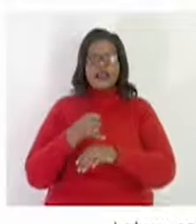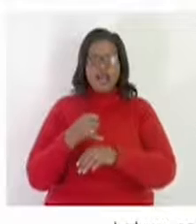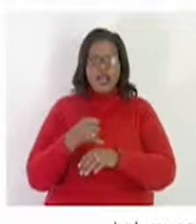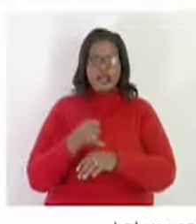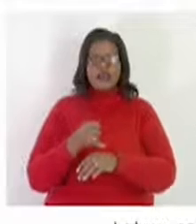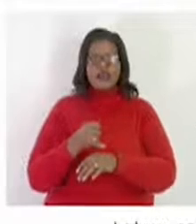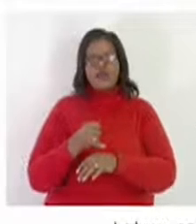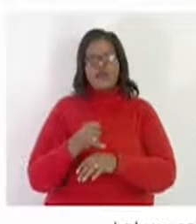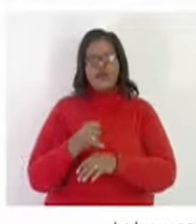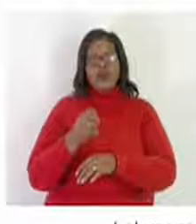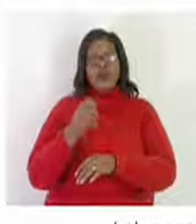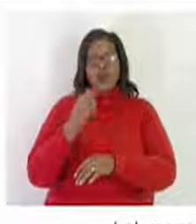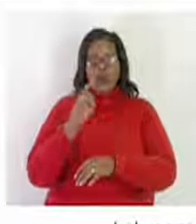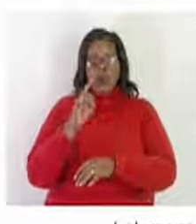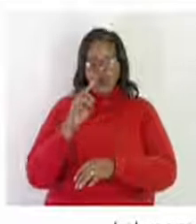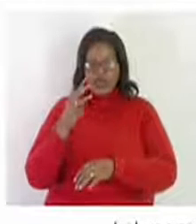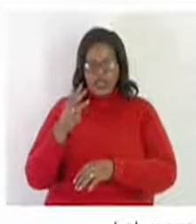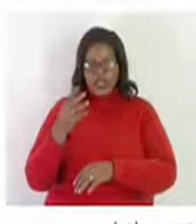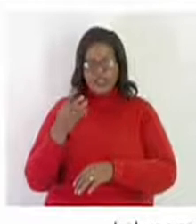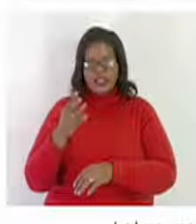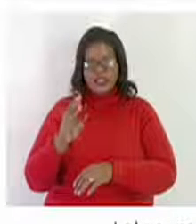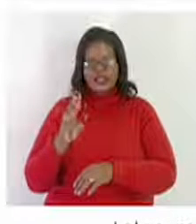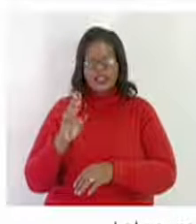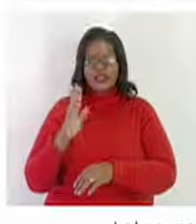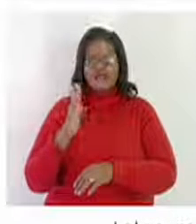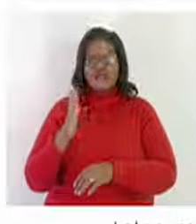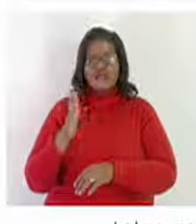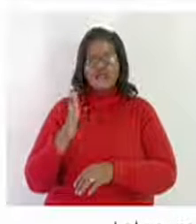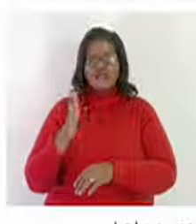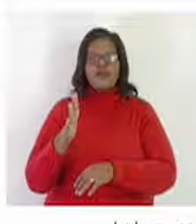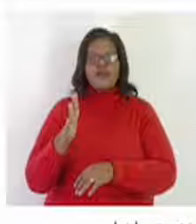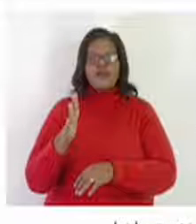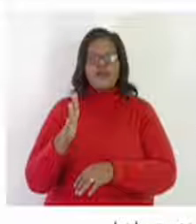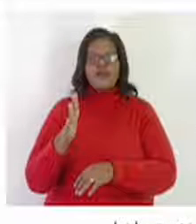365, and which 100 is